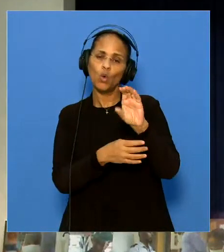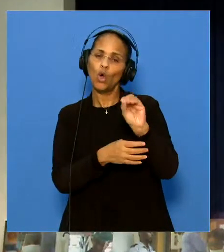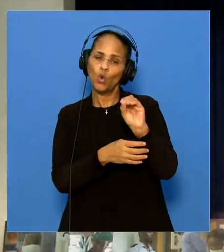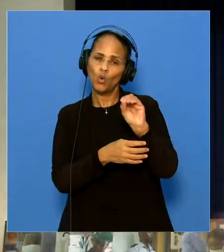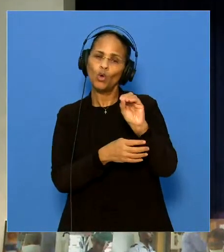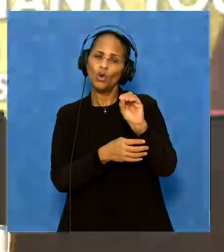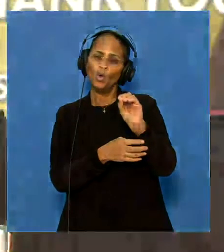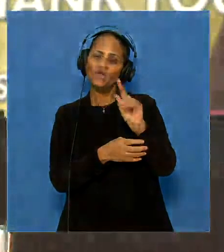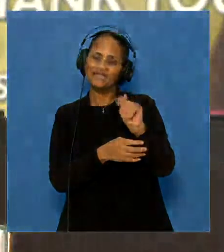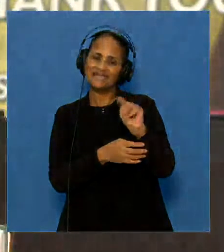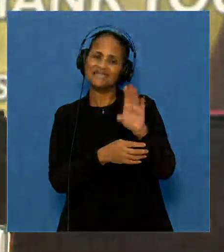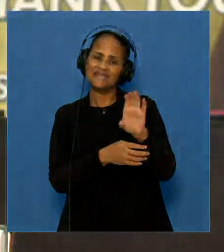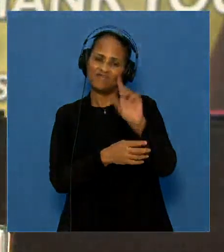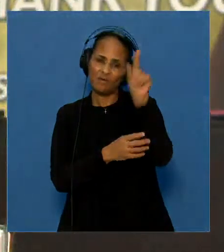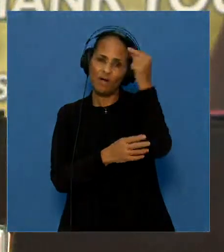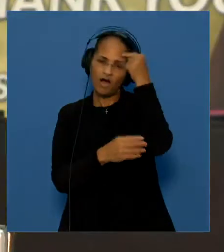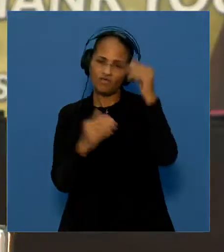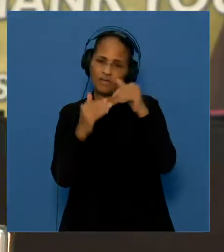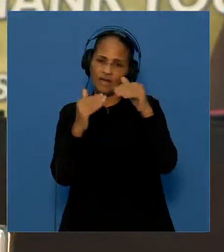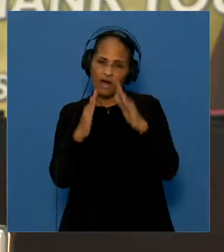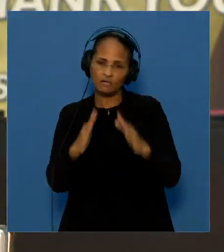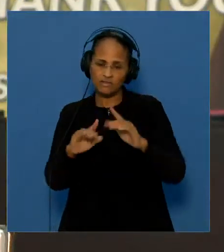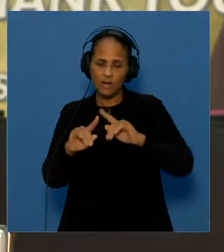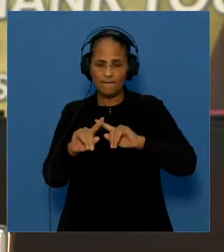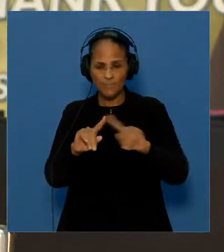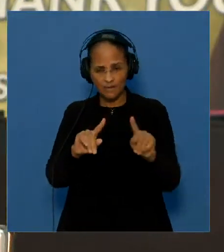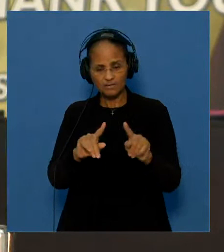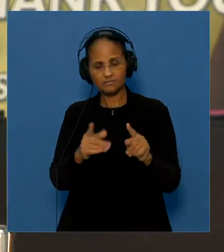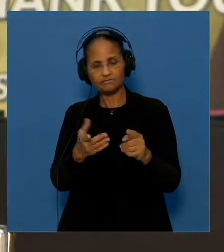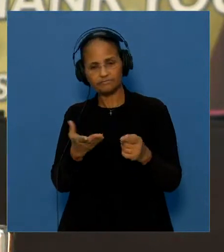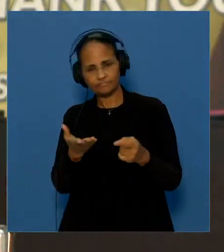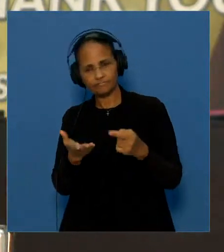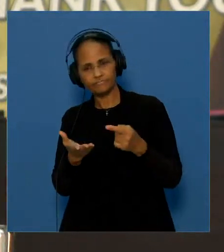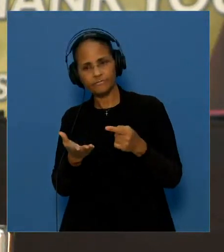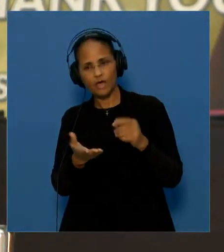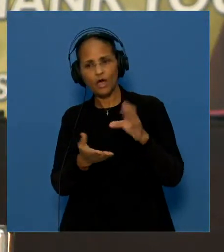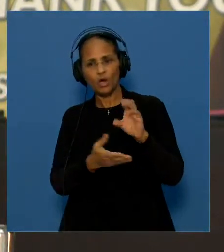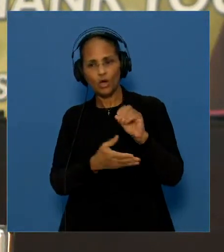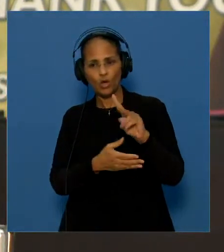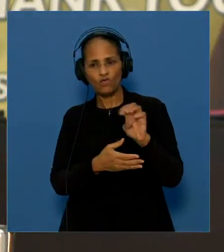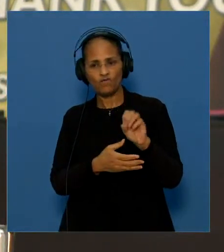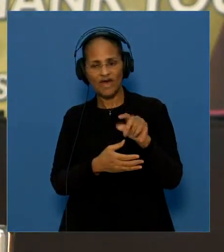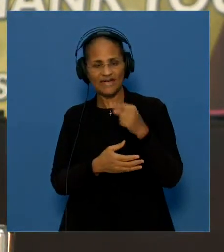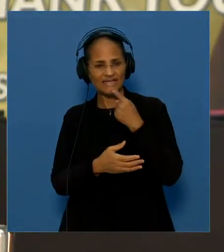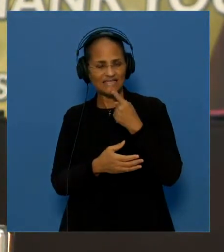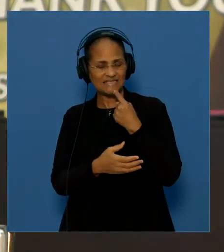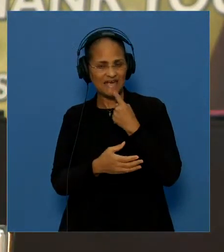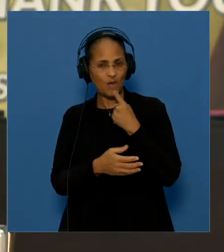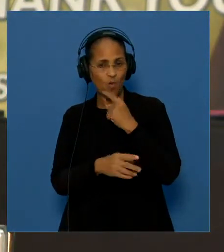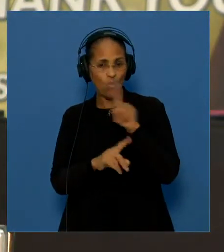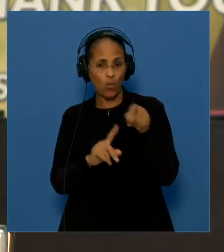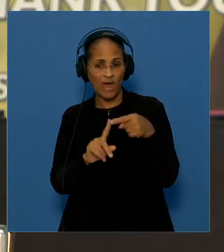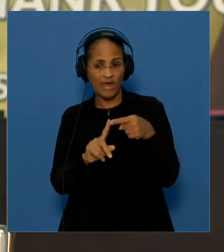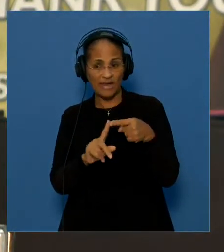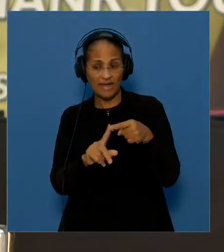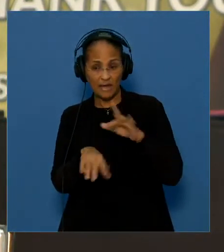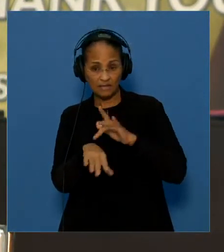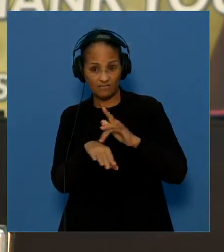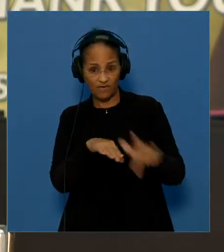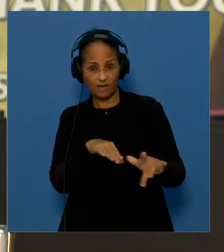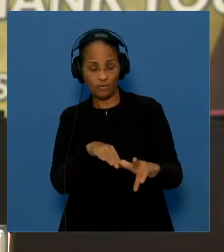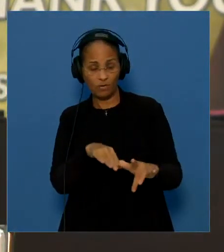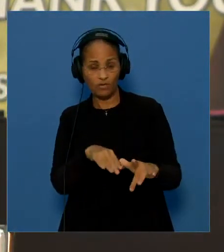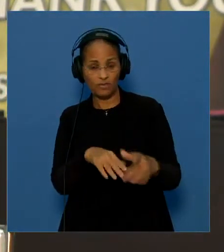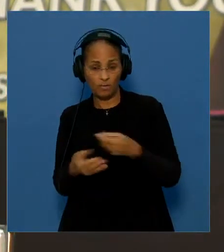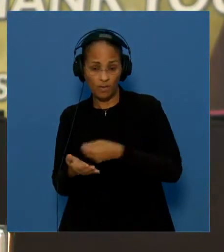However, our COVAX facility, they've indicated that when it becomes available, they will be able to make the distribution. They haven't